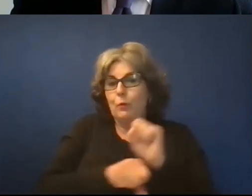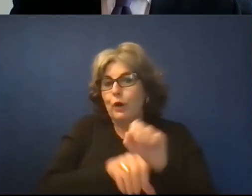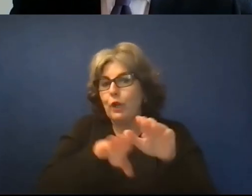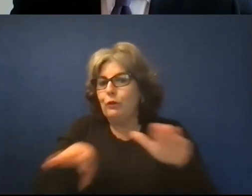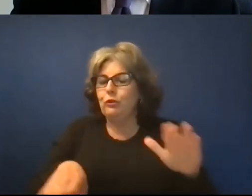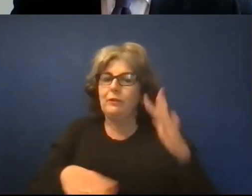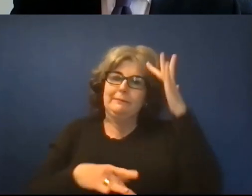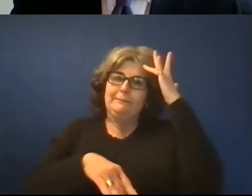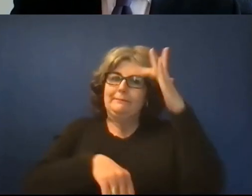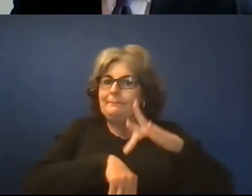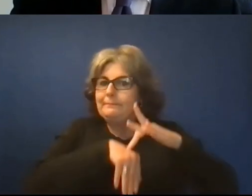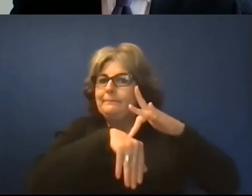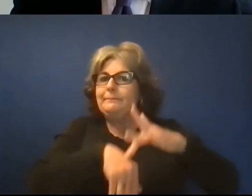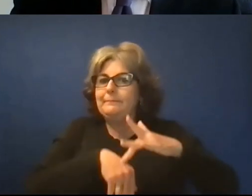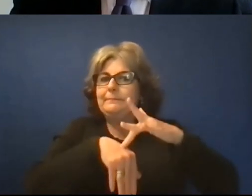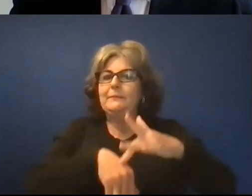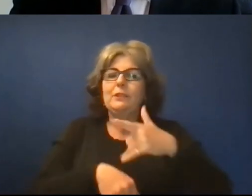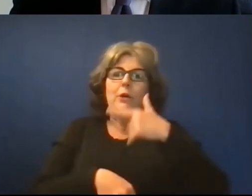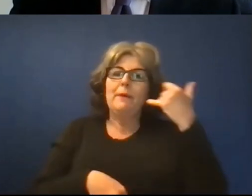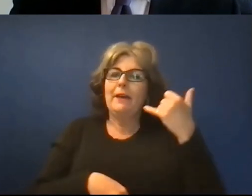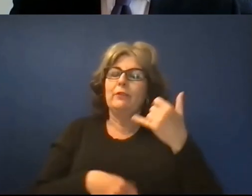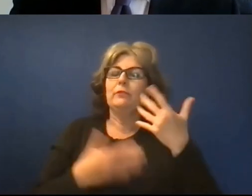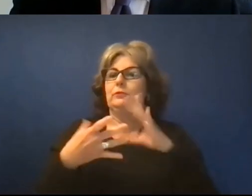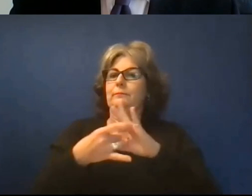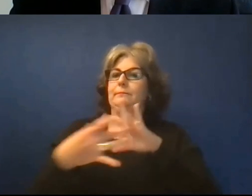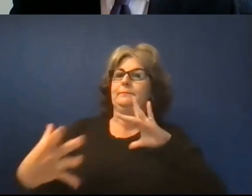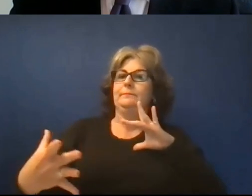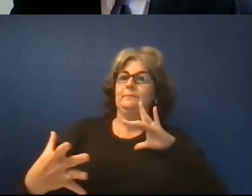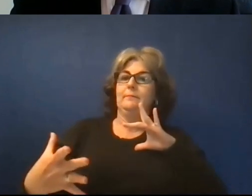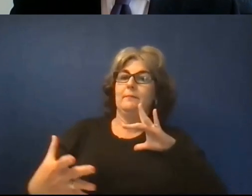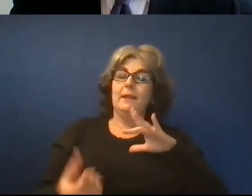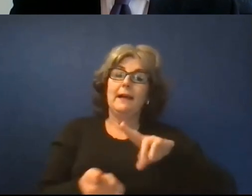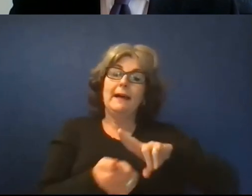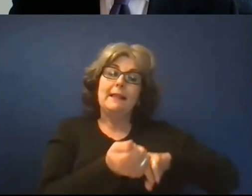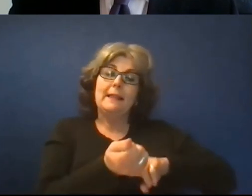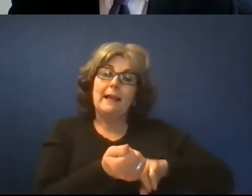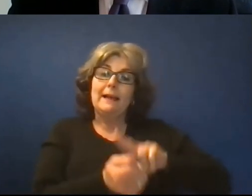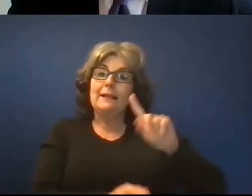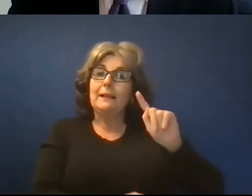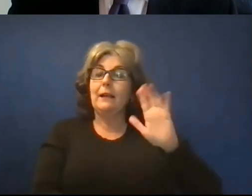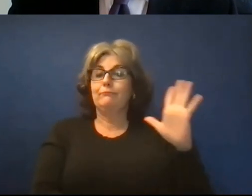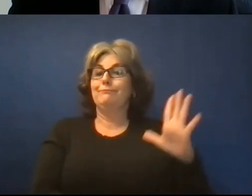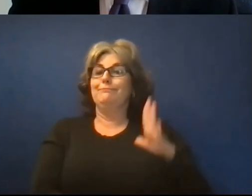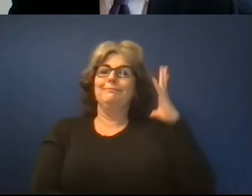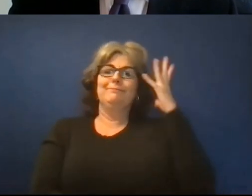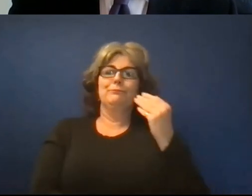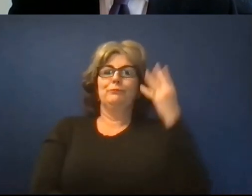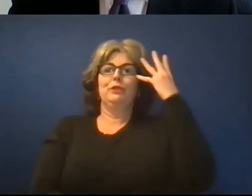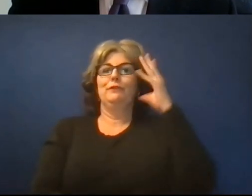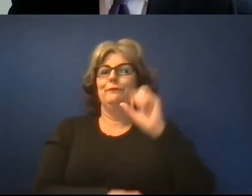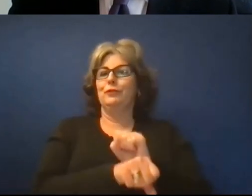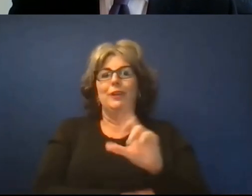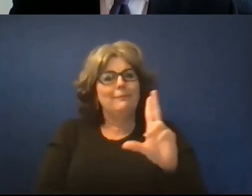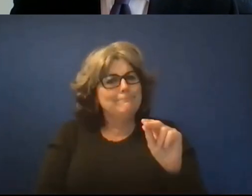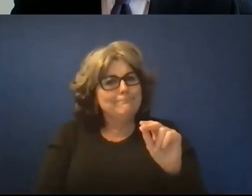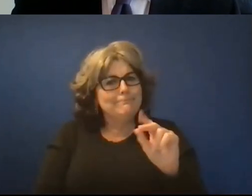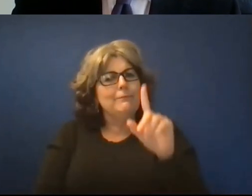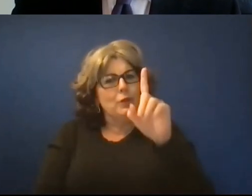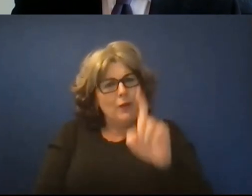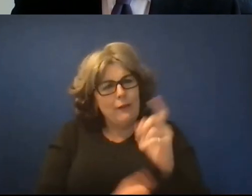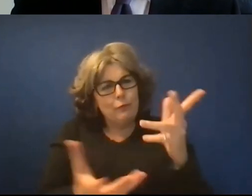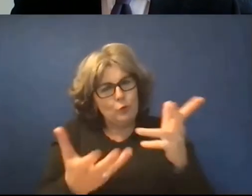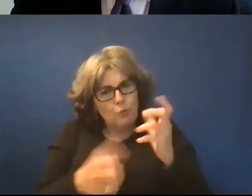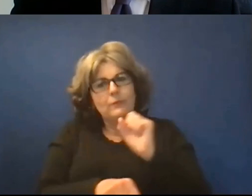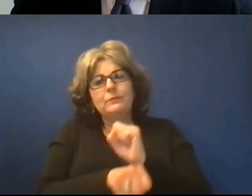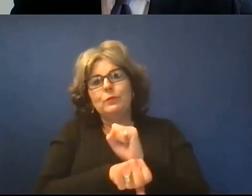children, I would take that home. But again, like Nurse Tanner said, this is not a glamorous job. This is a job that you need to want to